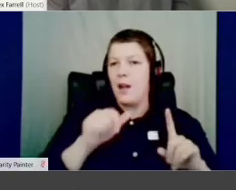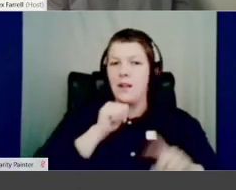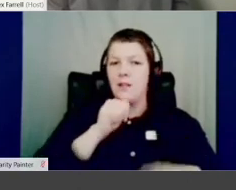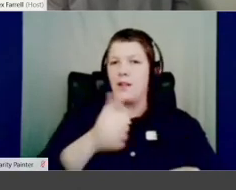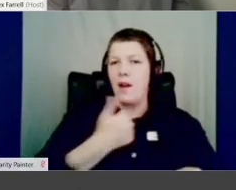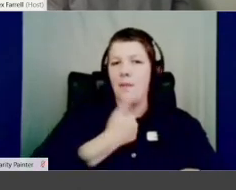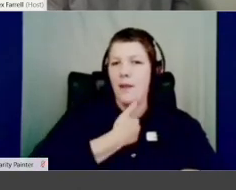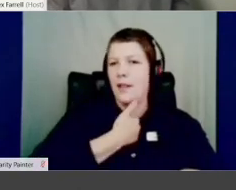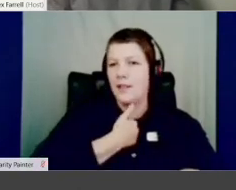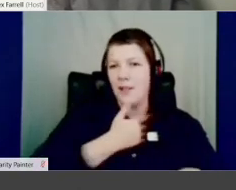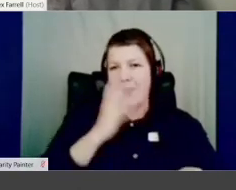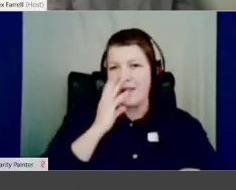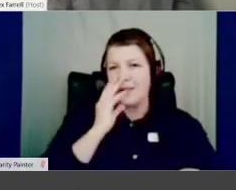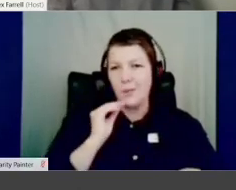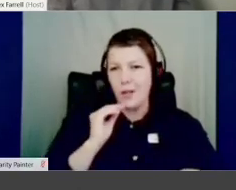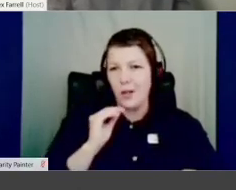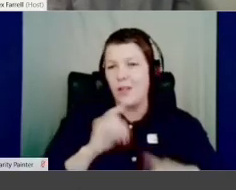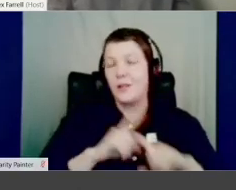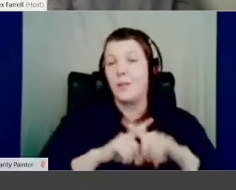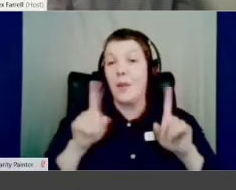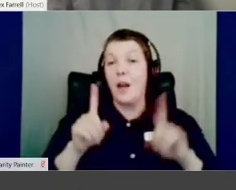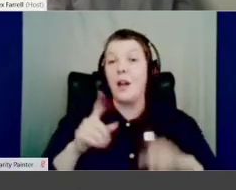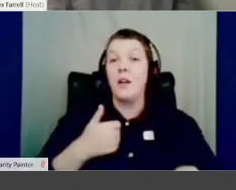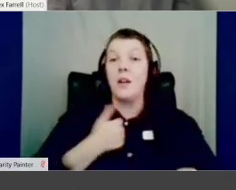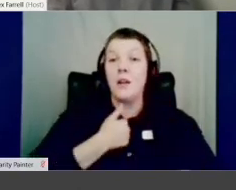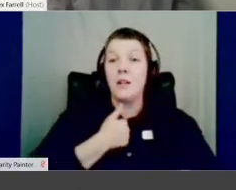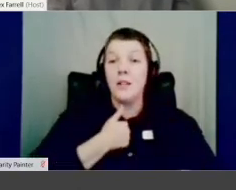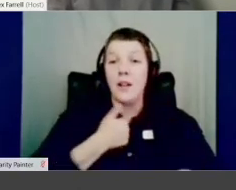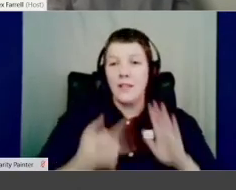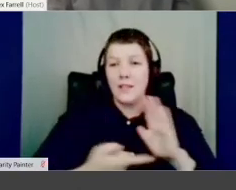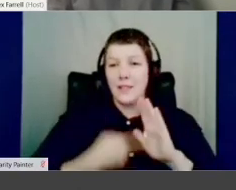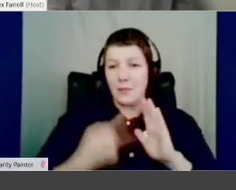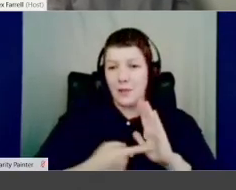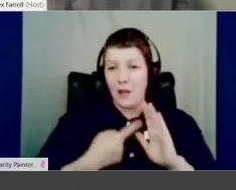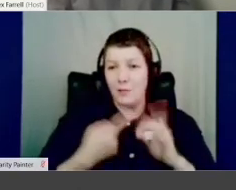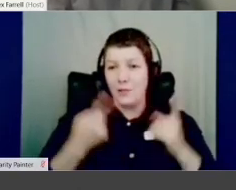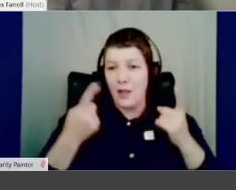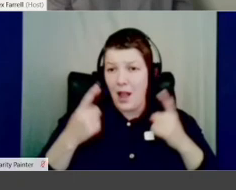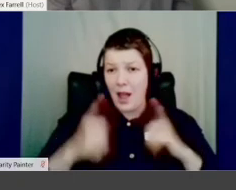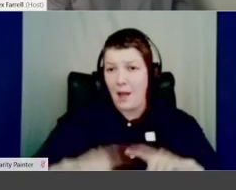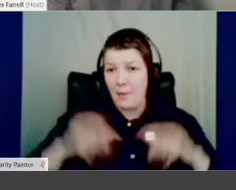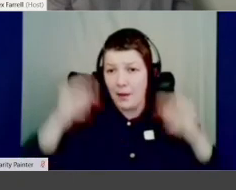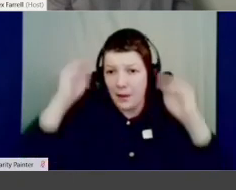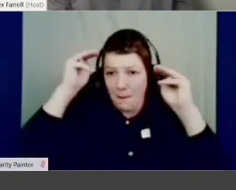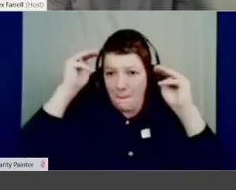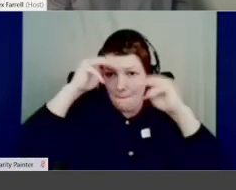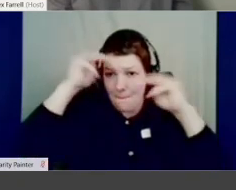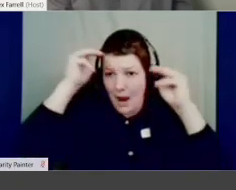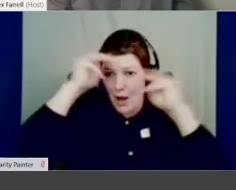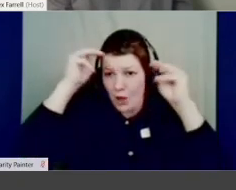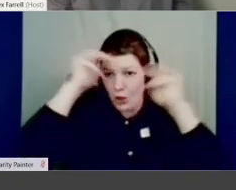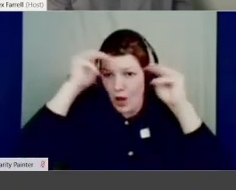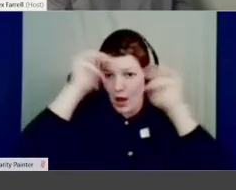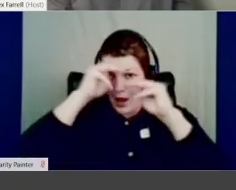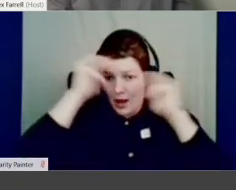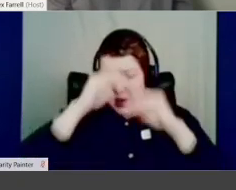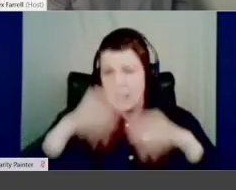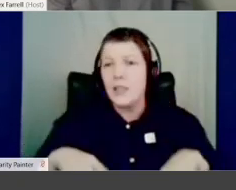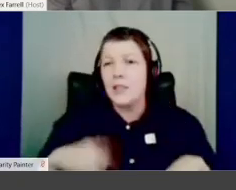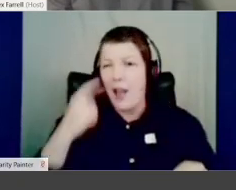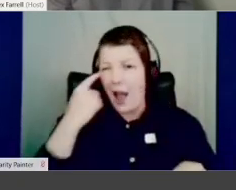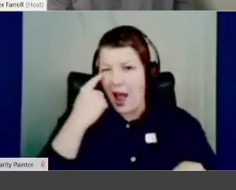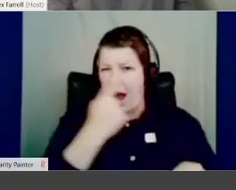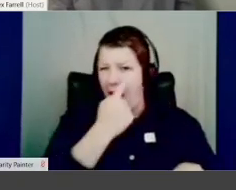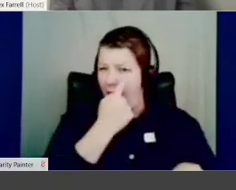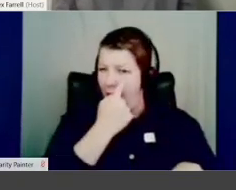experienced. So I get migraines, and I get ocular migraines, and like eye fatigue, of course, with the amount of time spent on